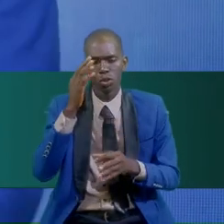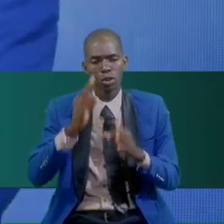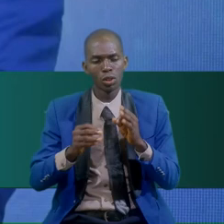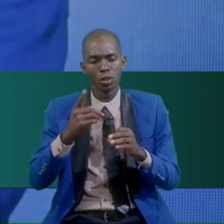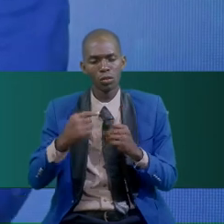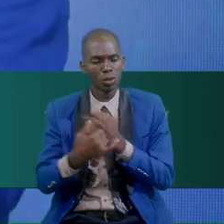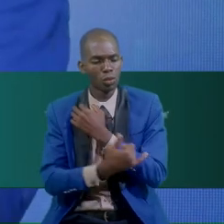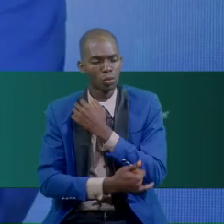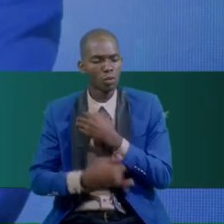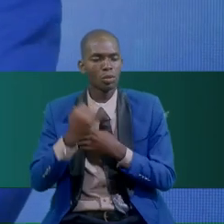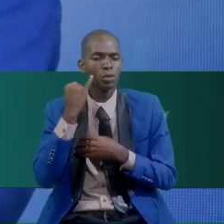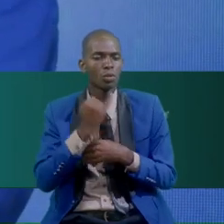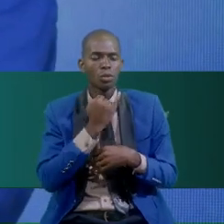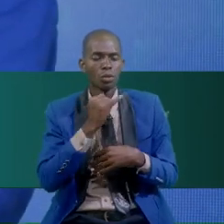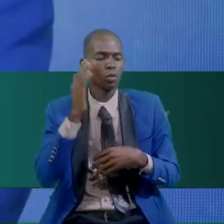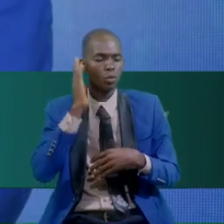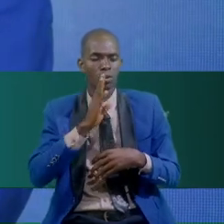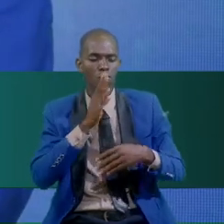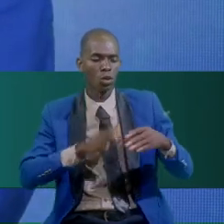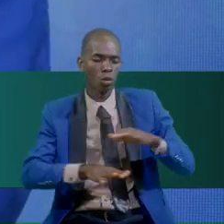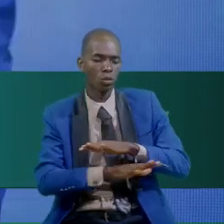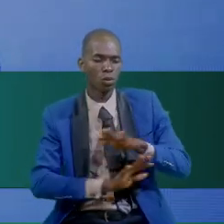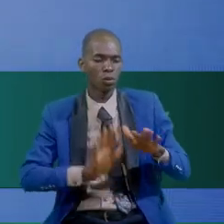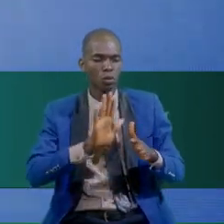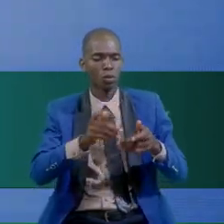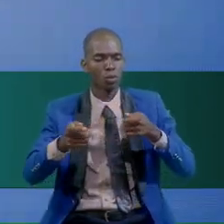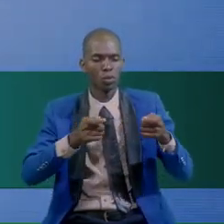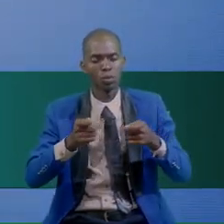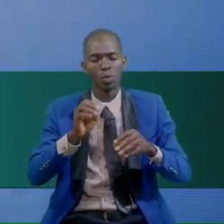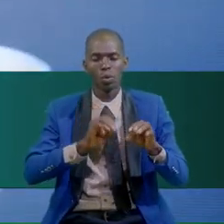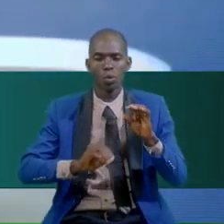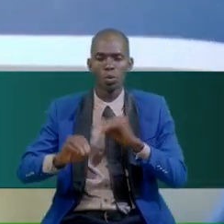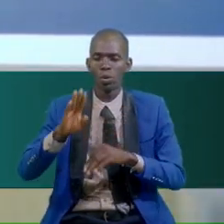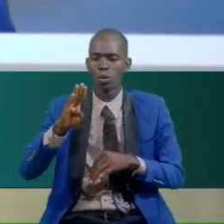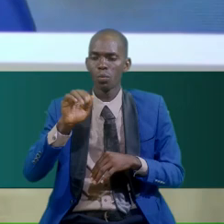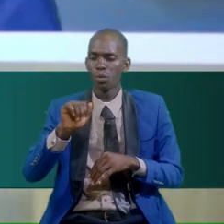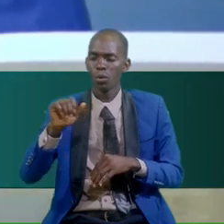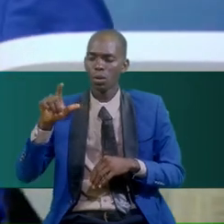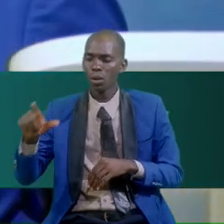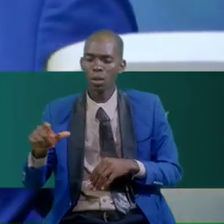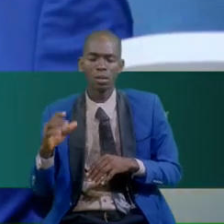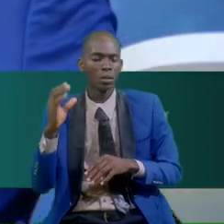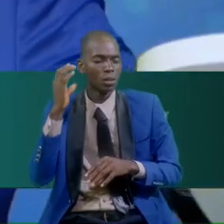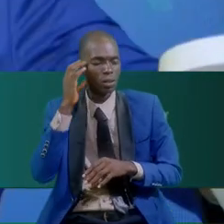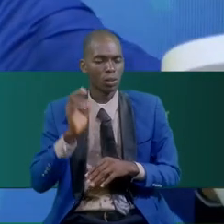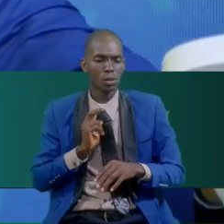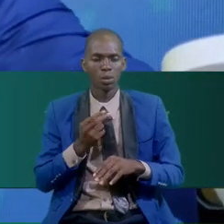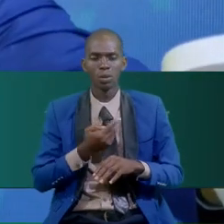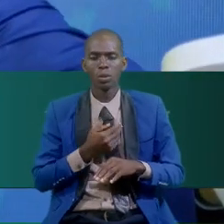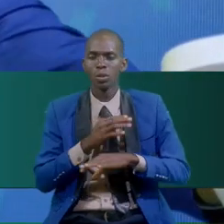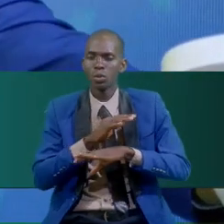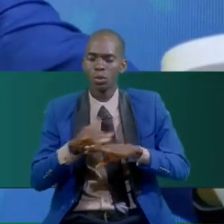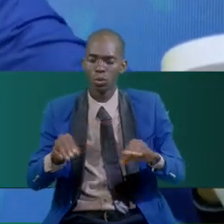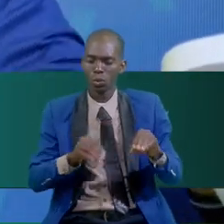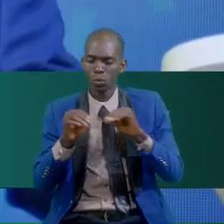to you. Oh Baal, hear us. Don't allow us to come to shame. We've been standing